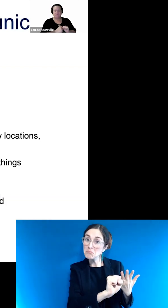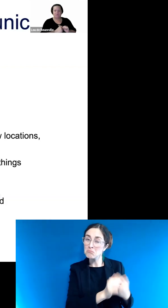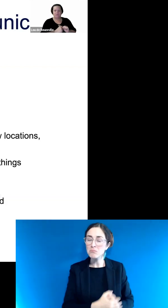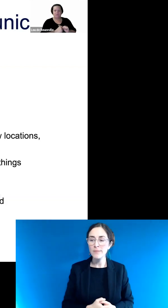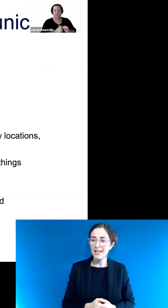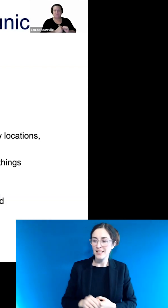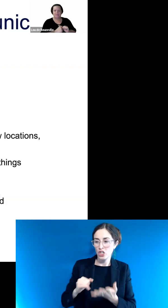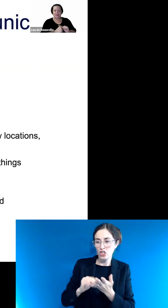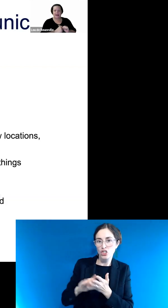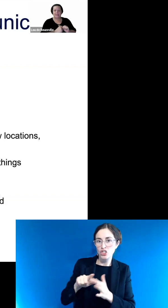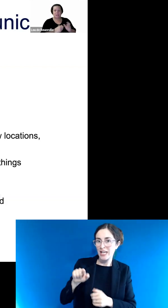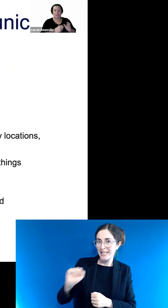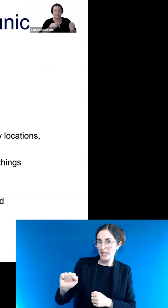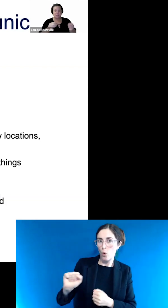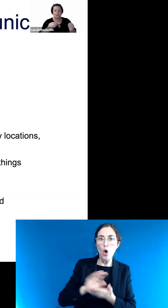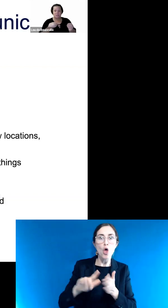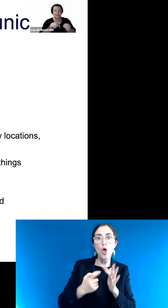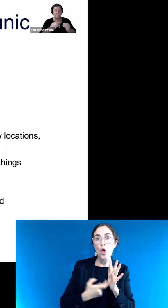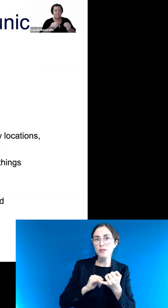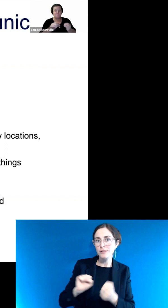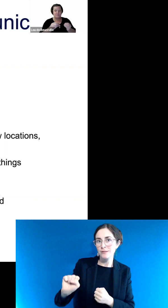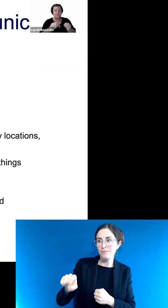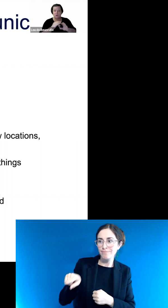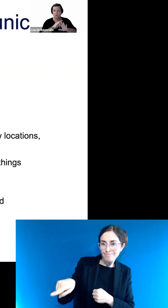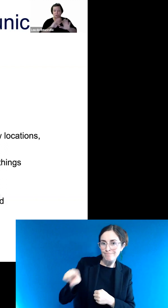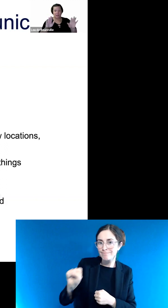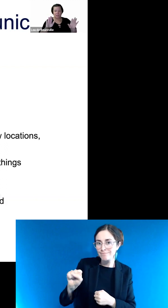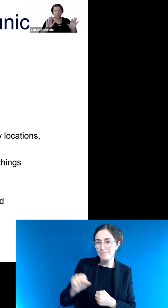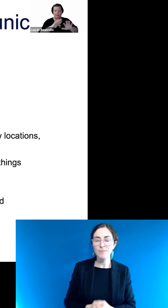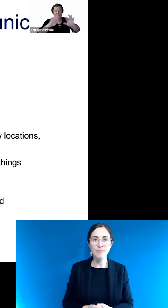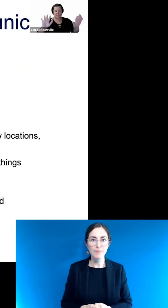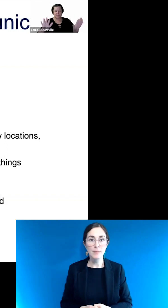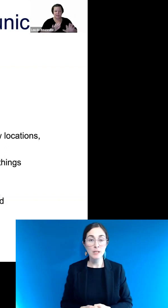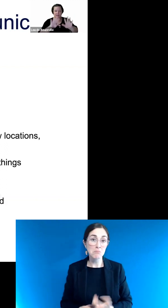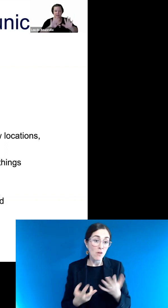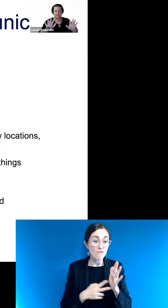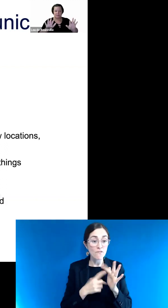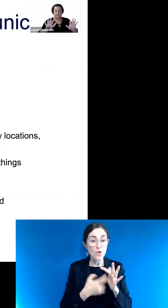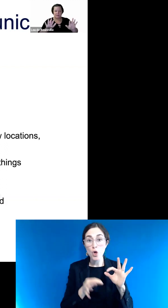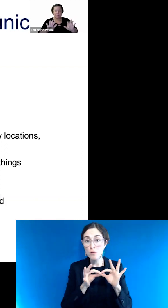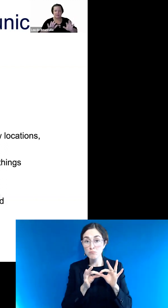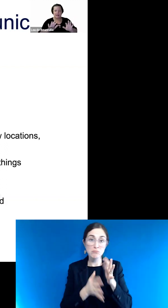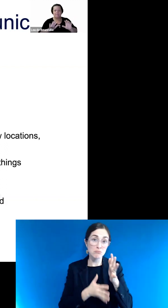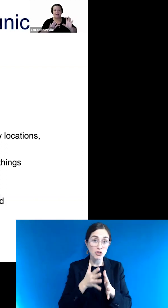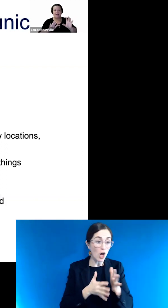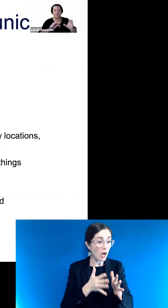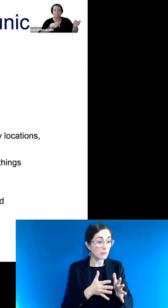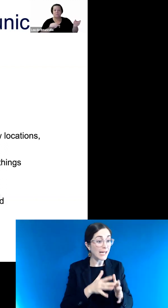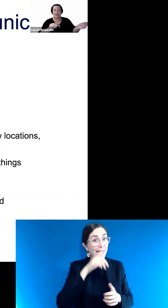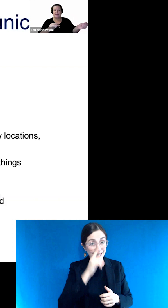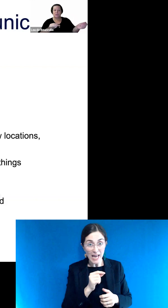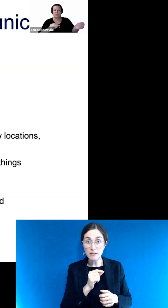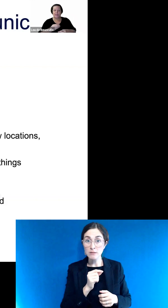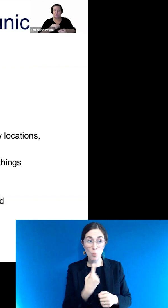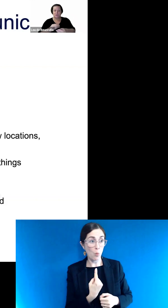They will use verbs that can change. Some verbs don't change regardless of anything. Other verbs